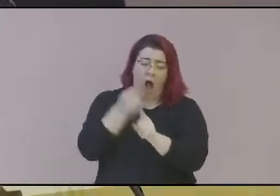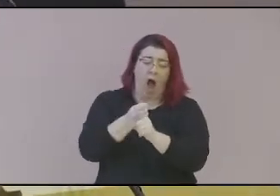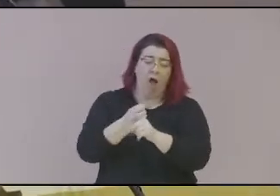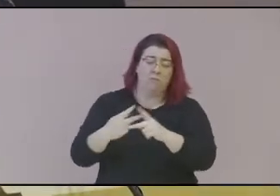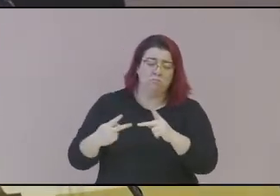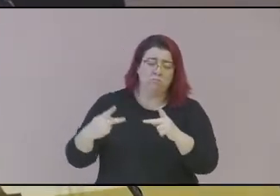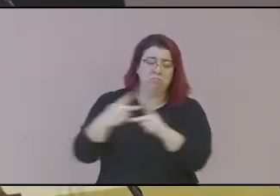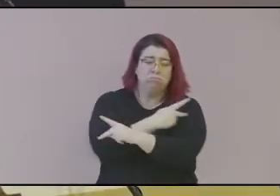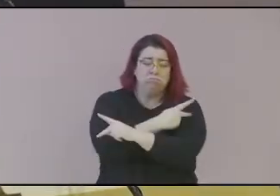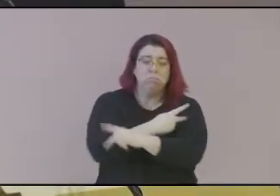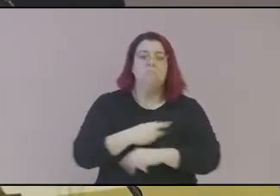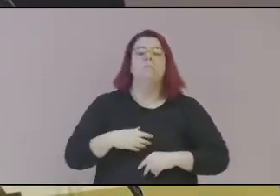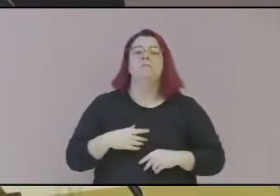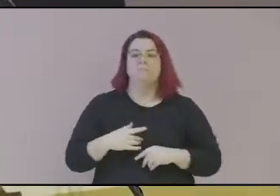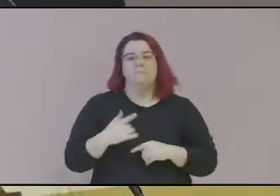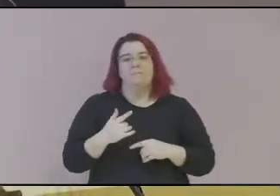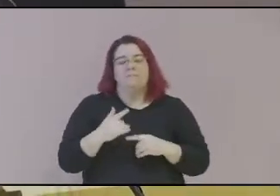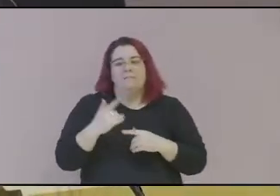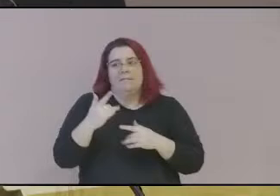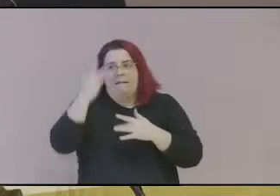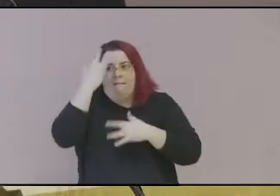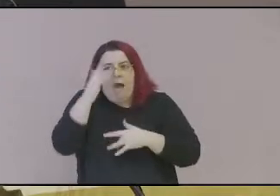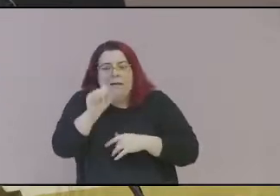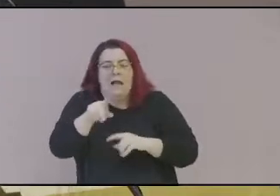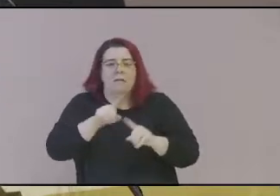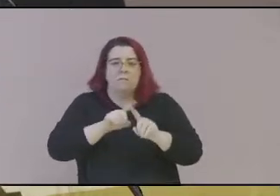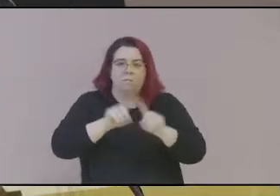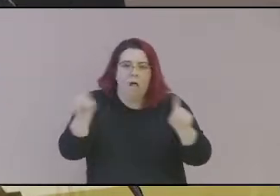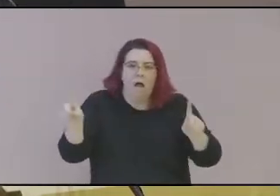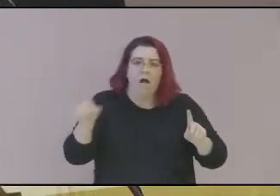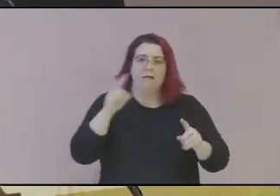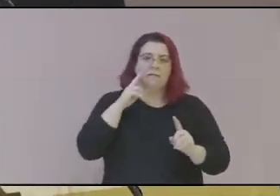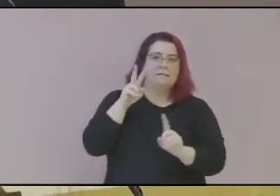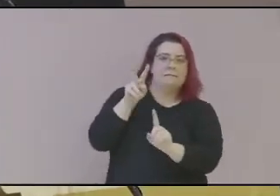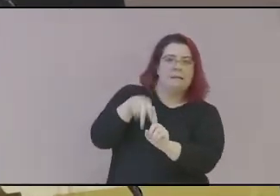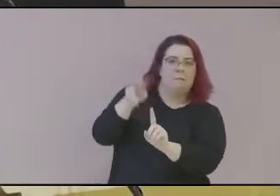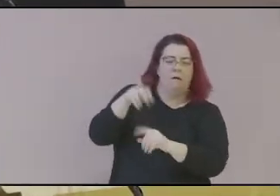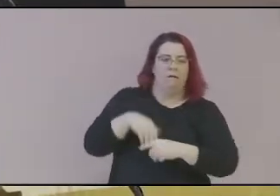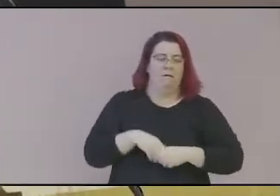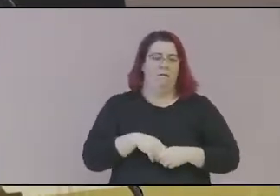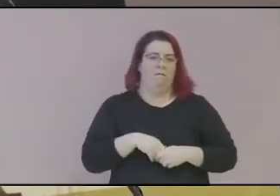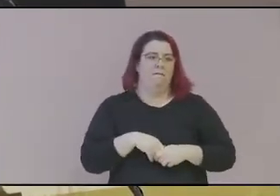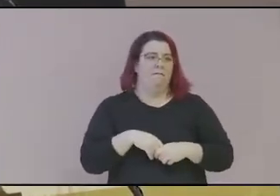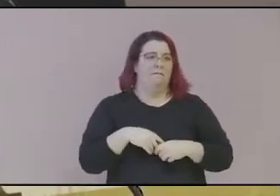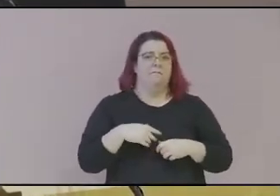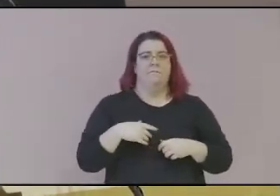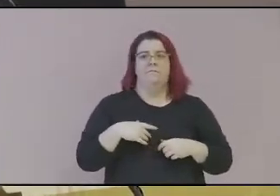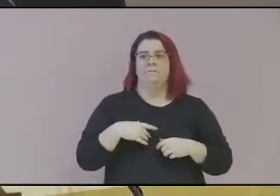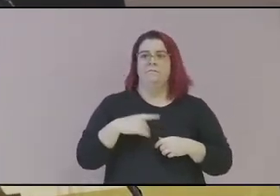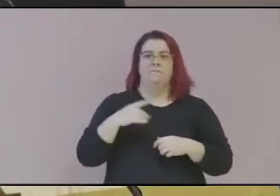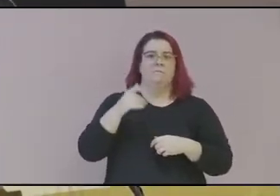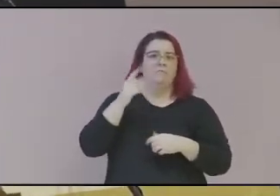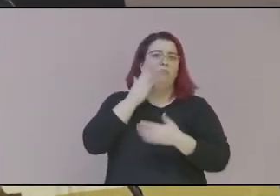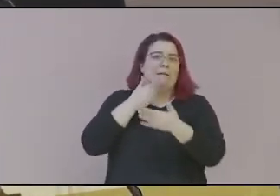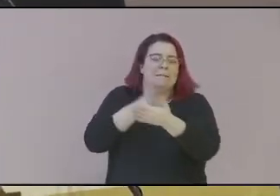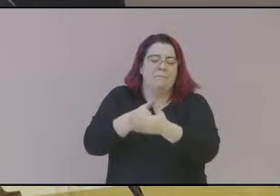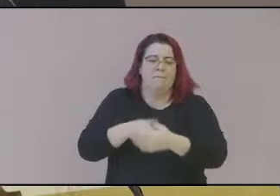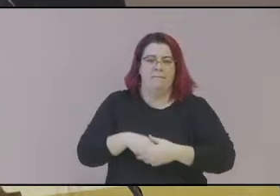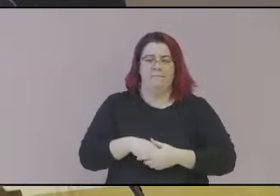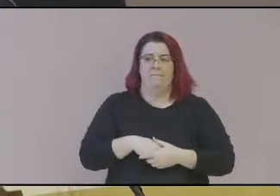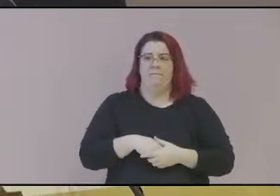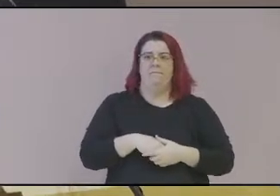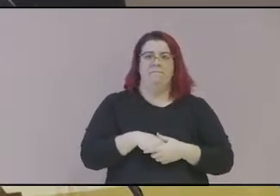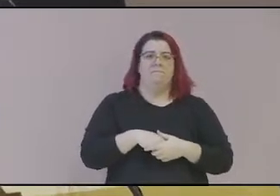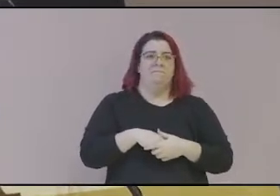today, work and housing conditions, stigma, racism, violence, not just the virus